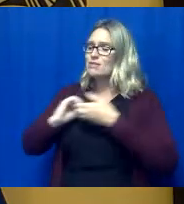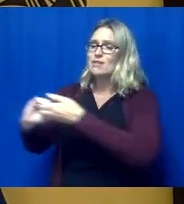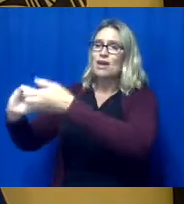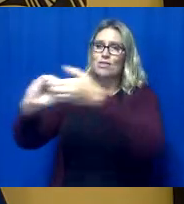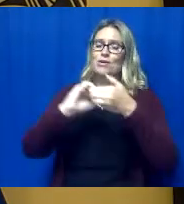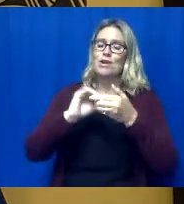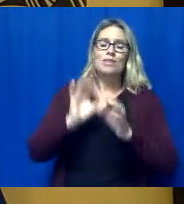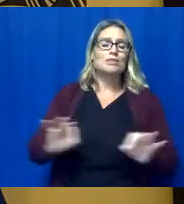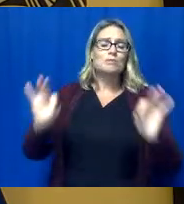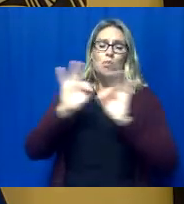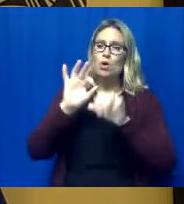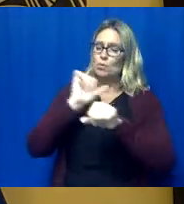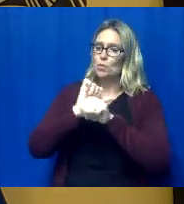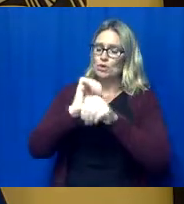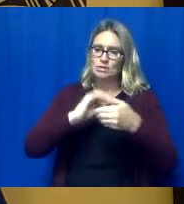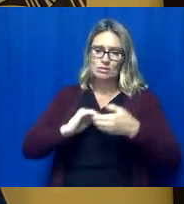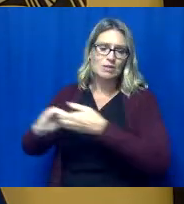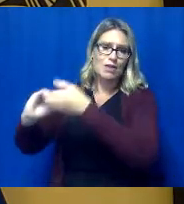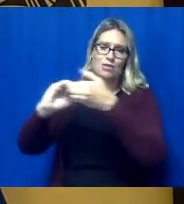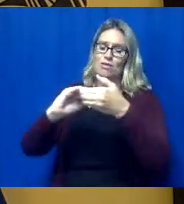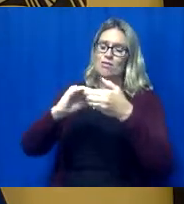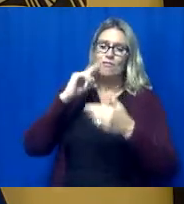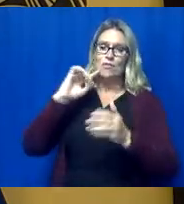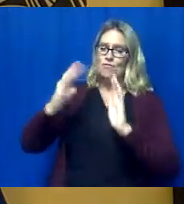fourth wave. Thank you very much. Merci.